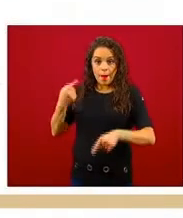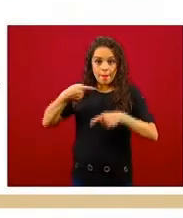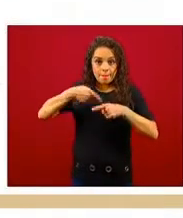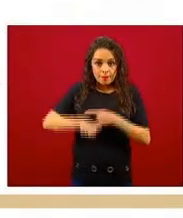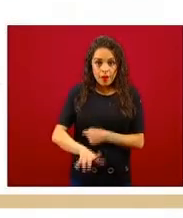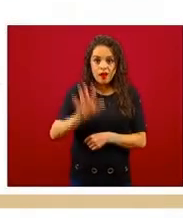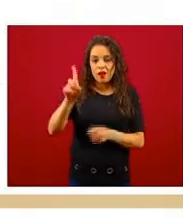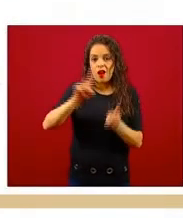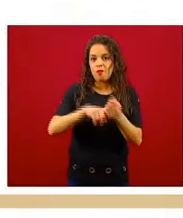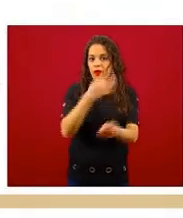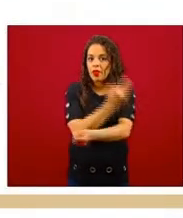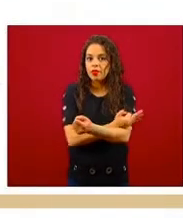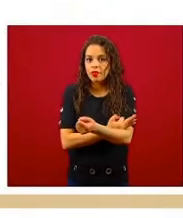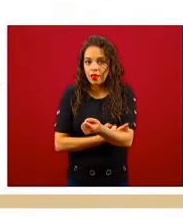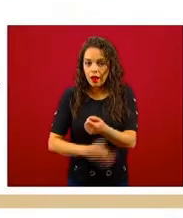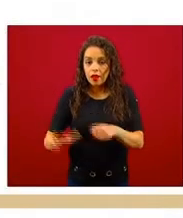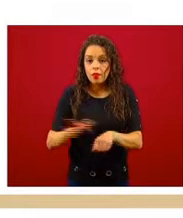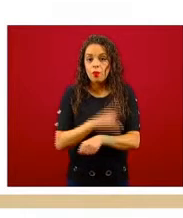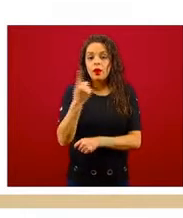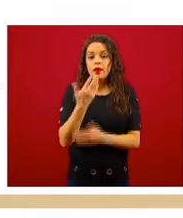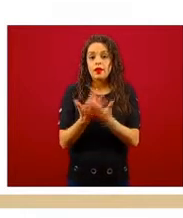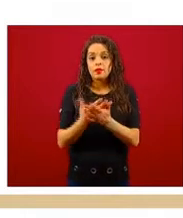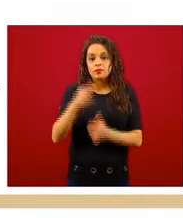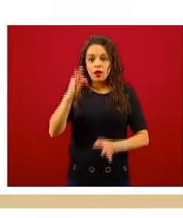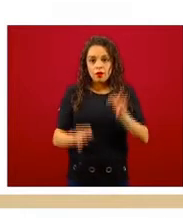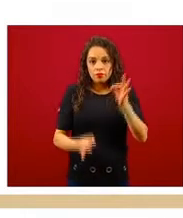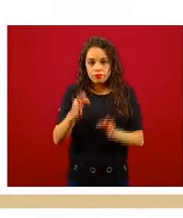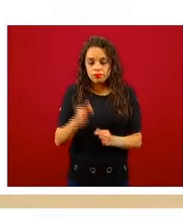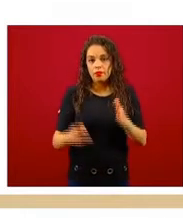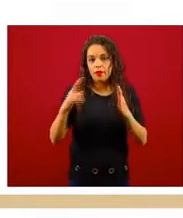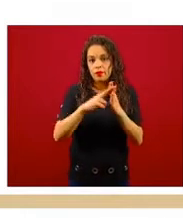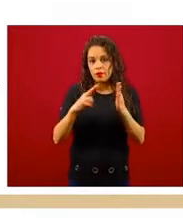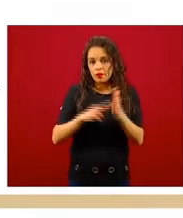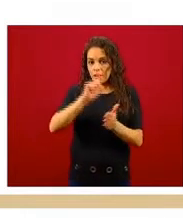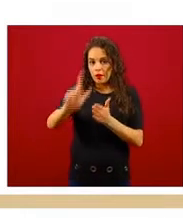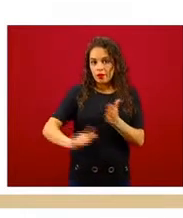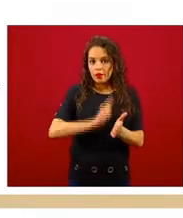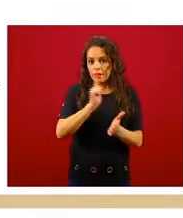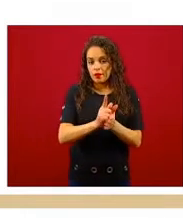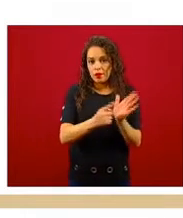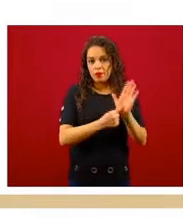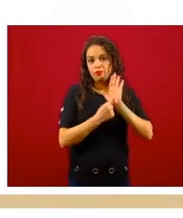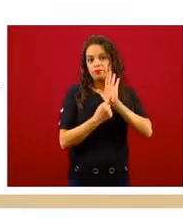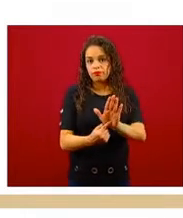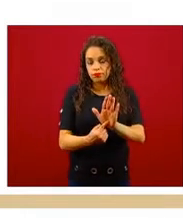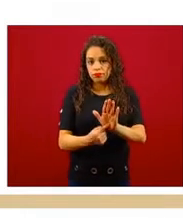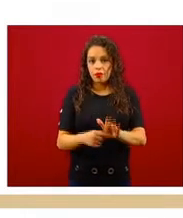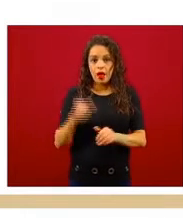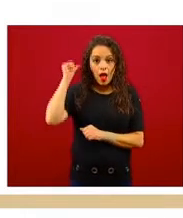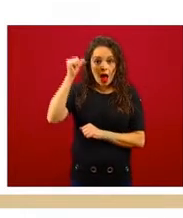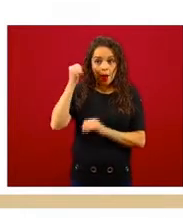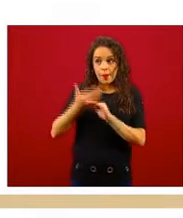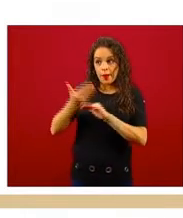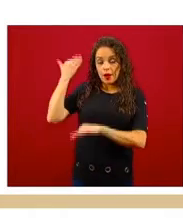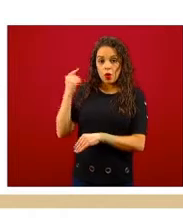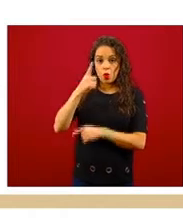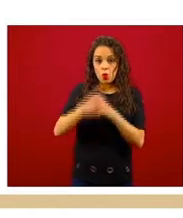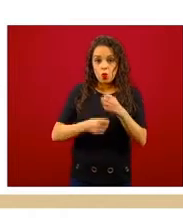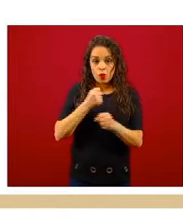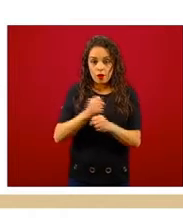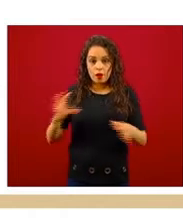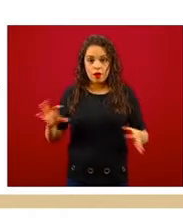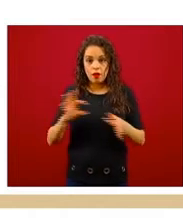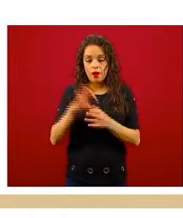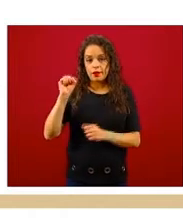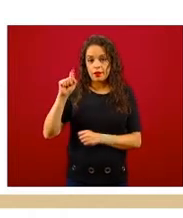This is a pilot project that we've been working on for 1 year, but we had to work along with legal reforms, and finally in